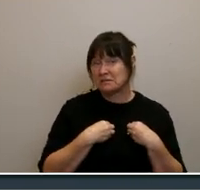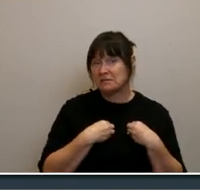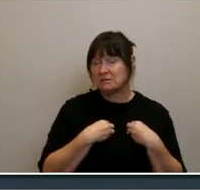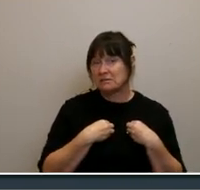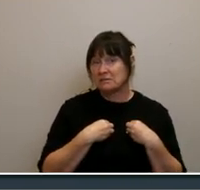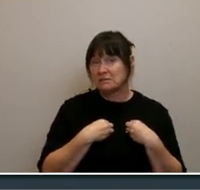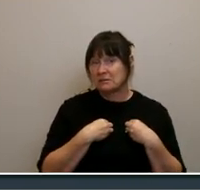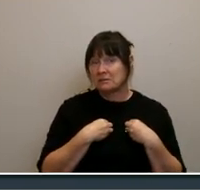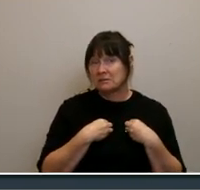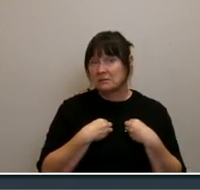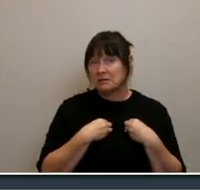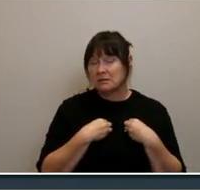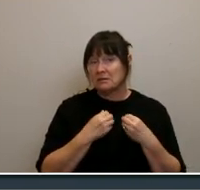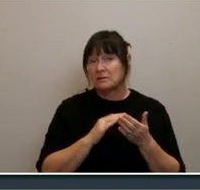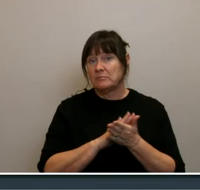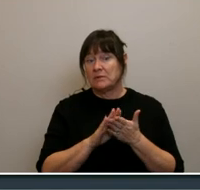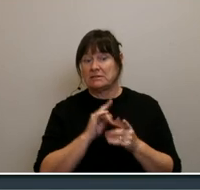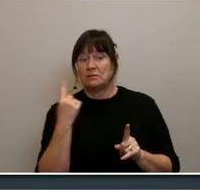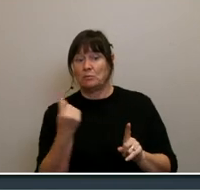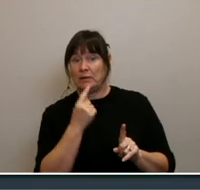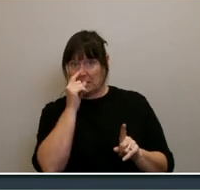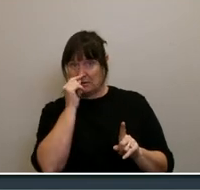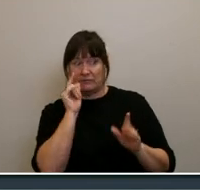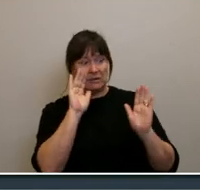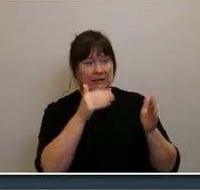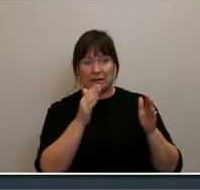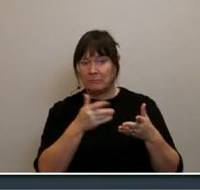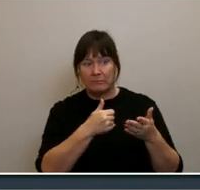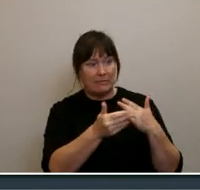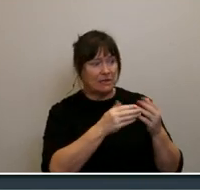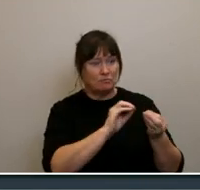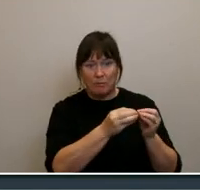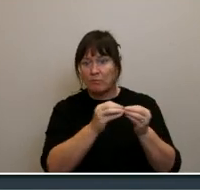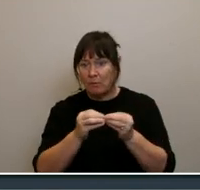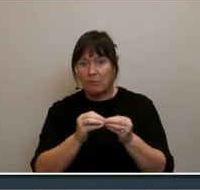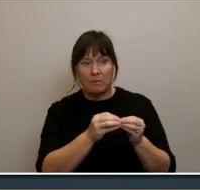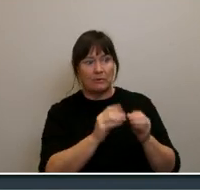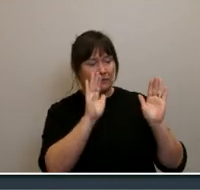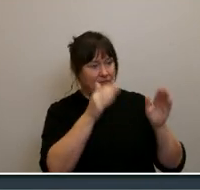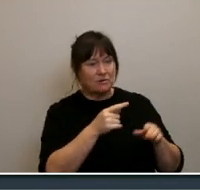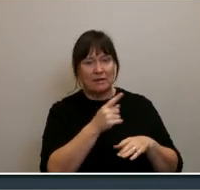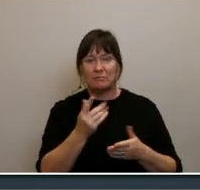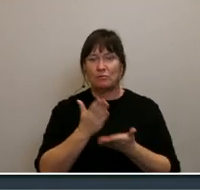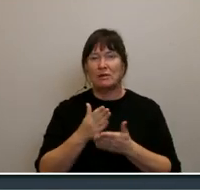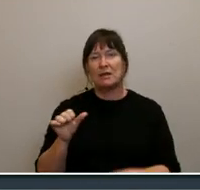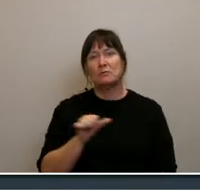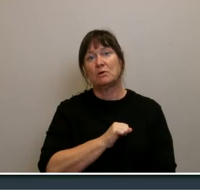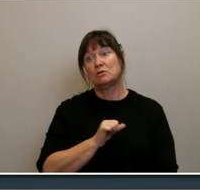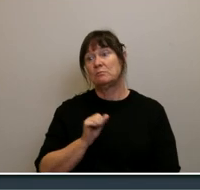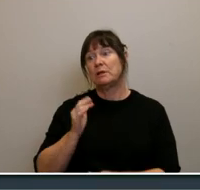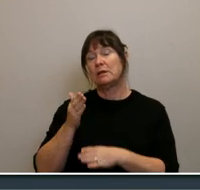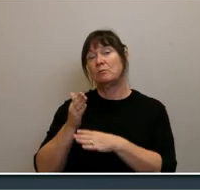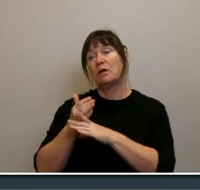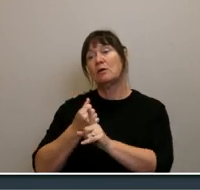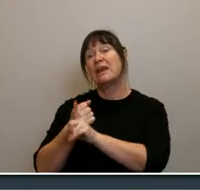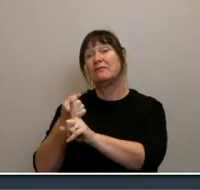several issues in a single day. This is taking us away from proactive, positive work that we can be doing to enhance the